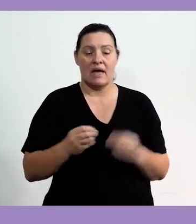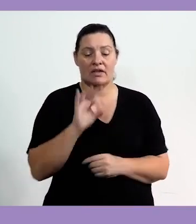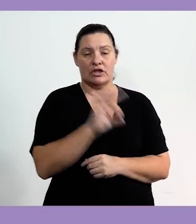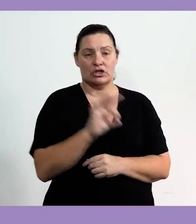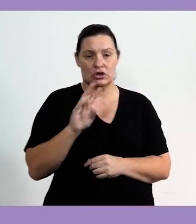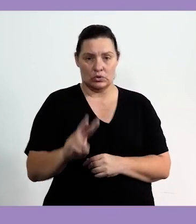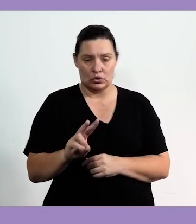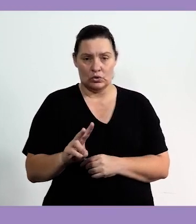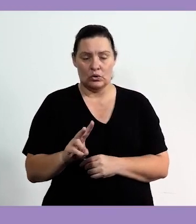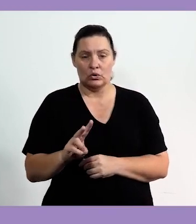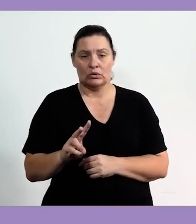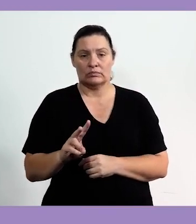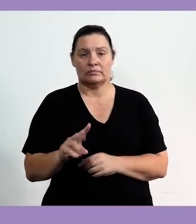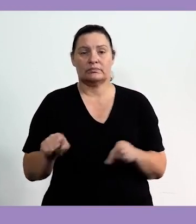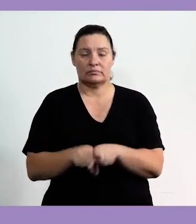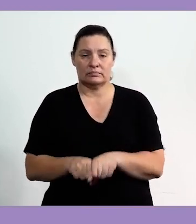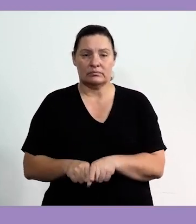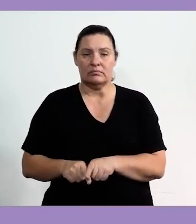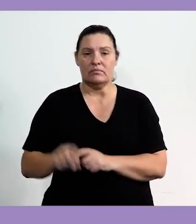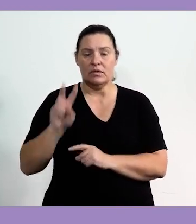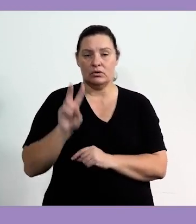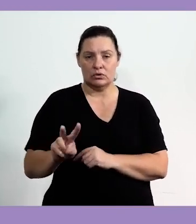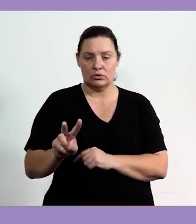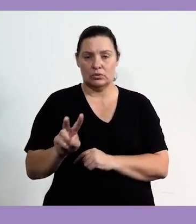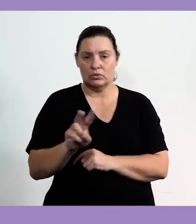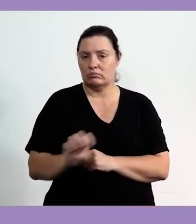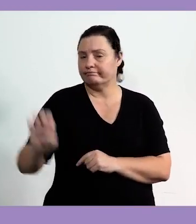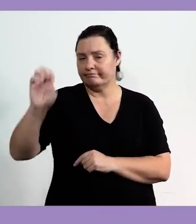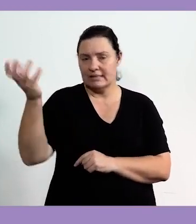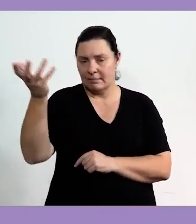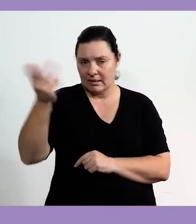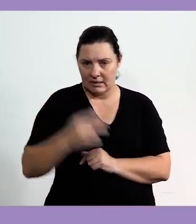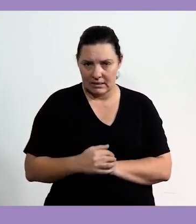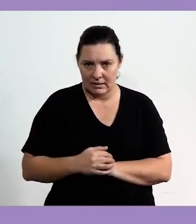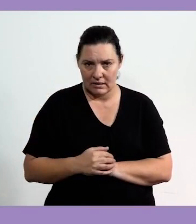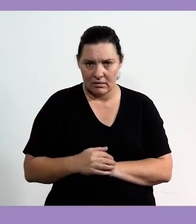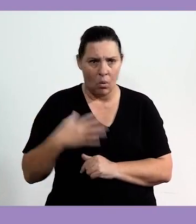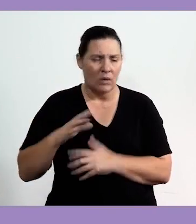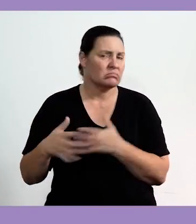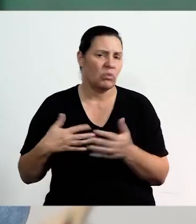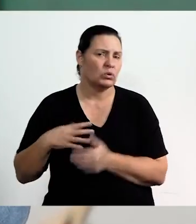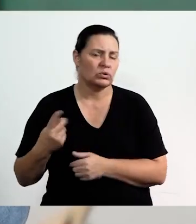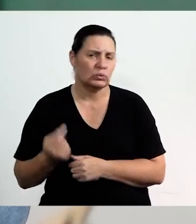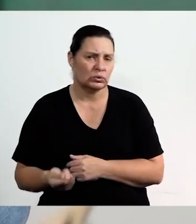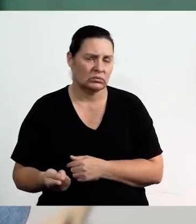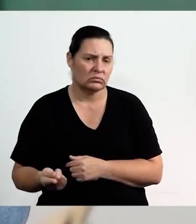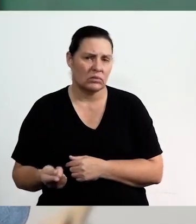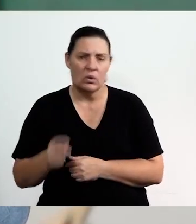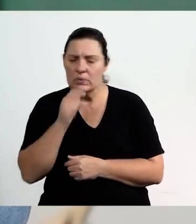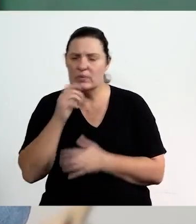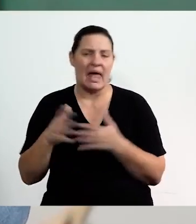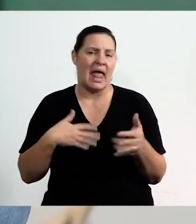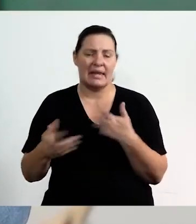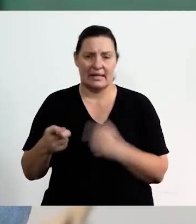Our next one, we have 32 is equals to 2 to the exponent of something. What letter do you want to use